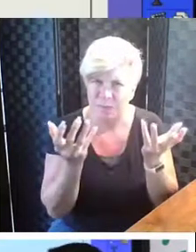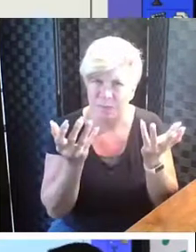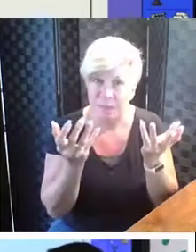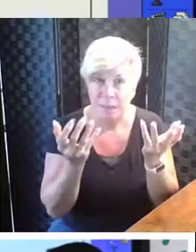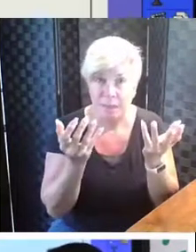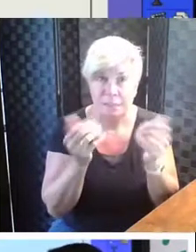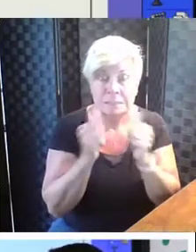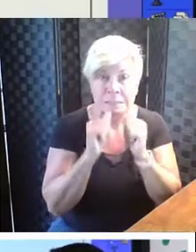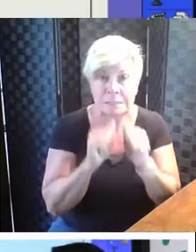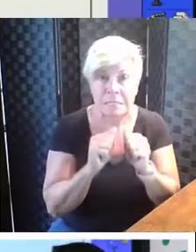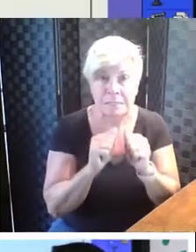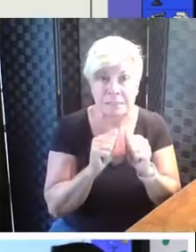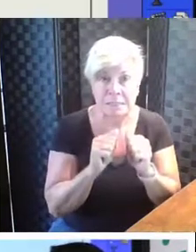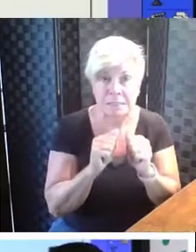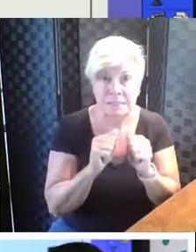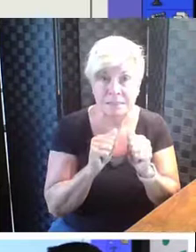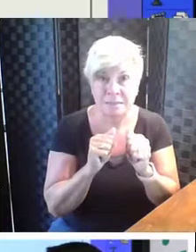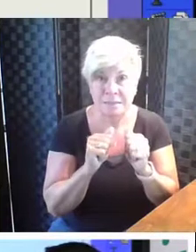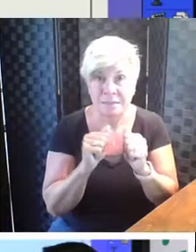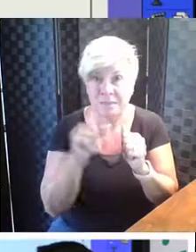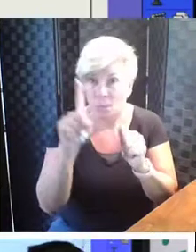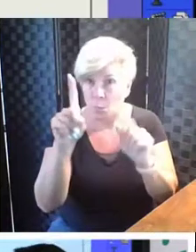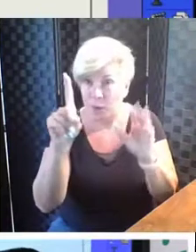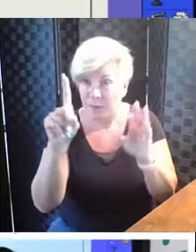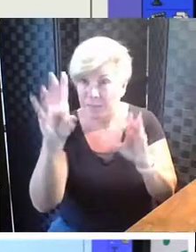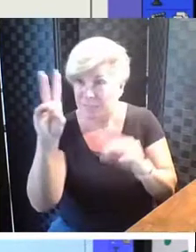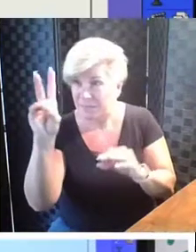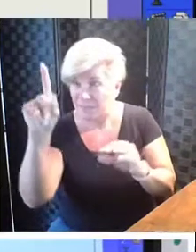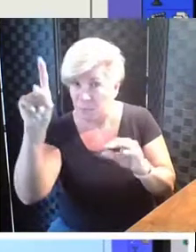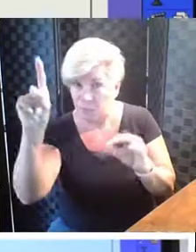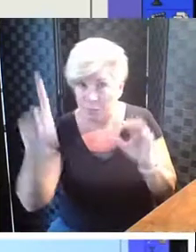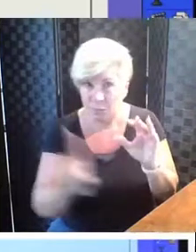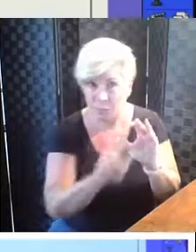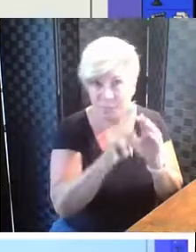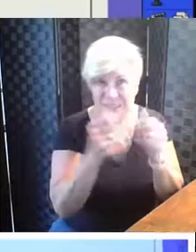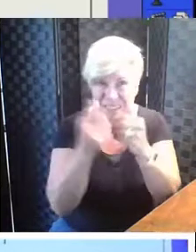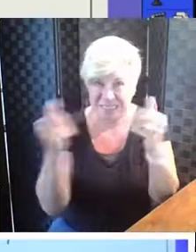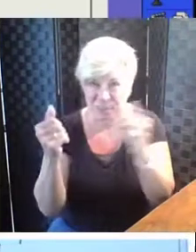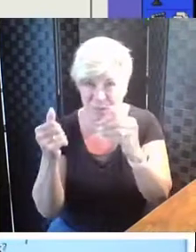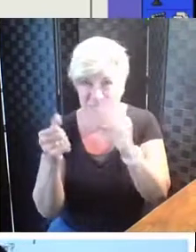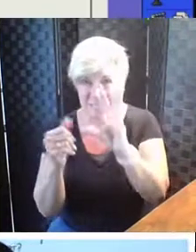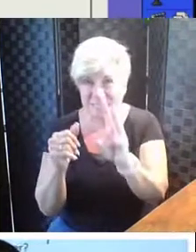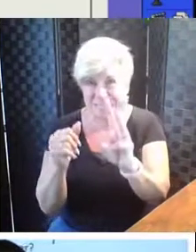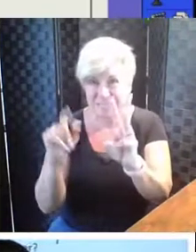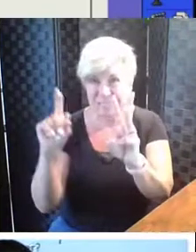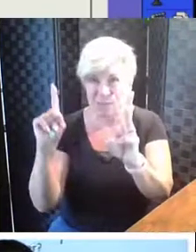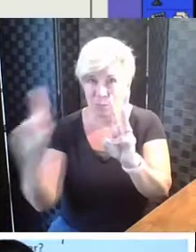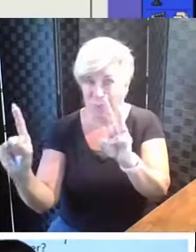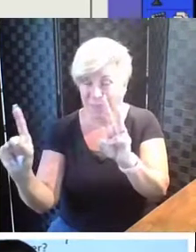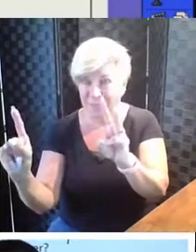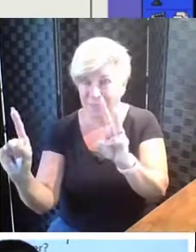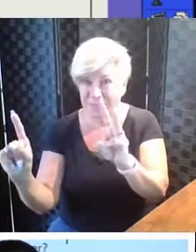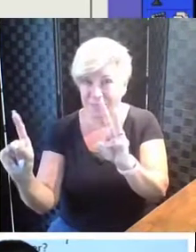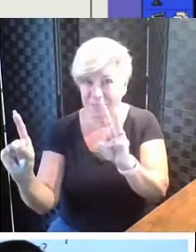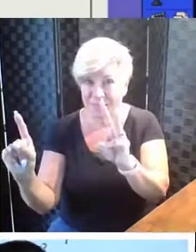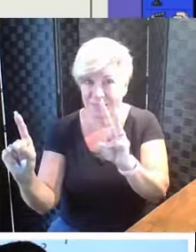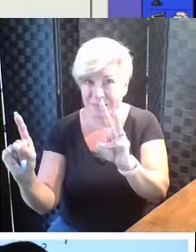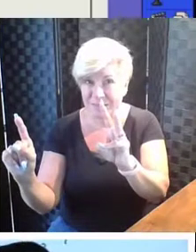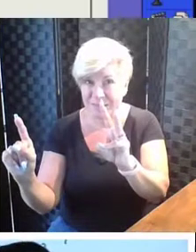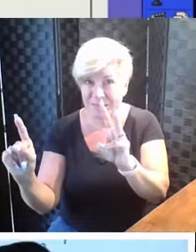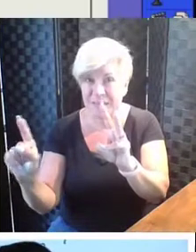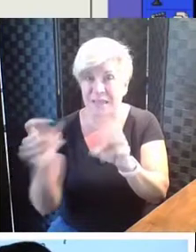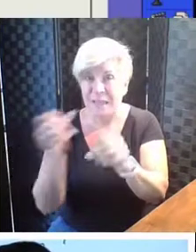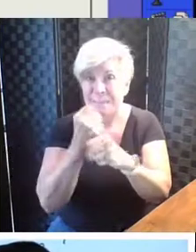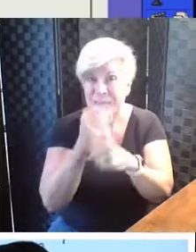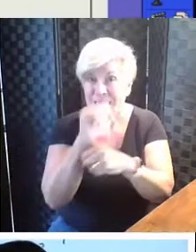Well, I can take a 1 from that 7 again. Really like to make those 10s. If we look at 7